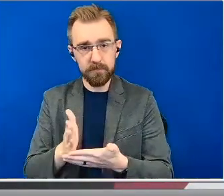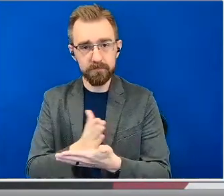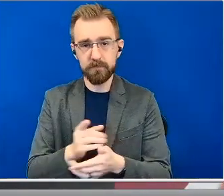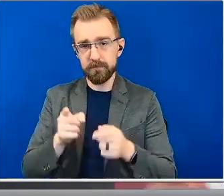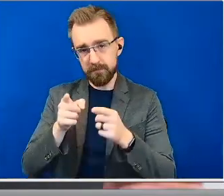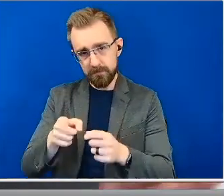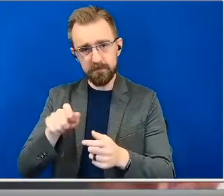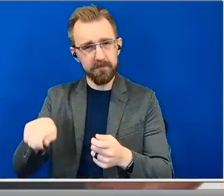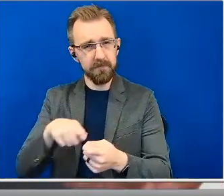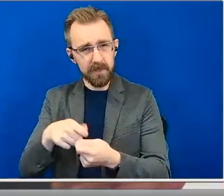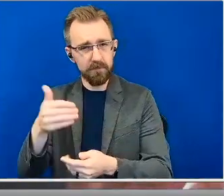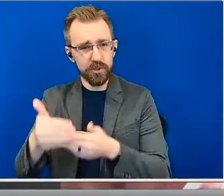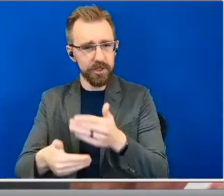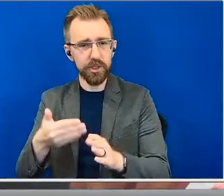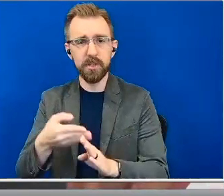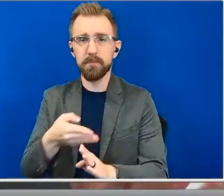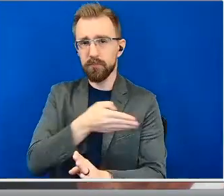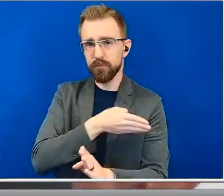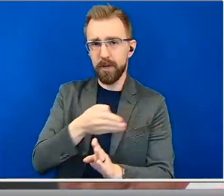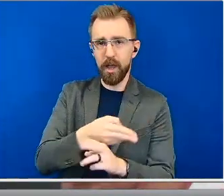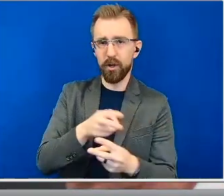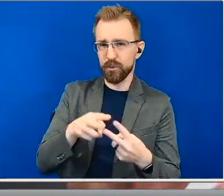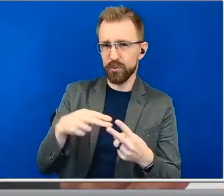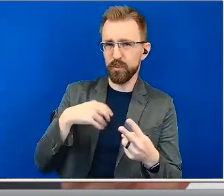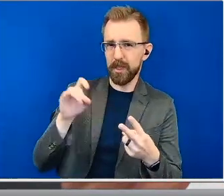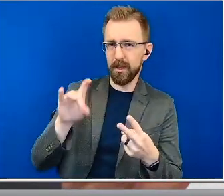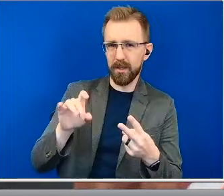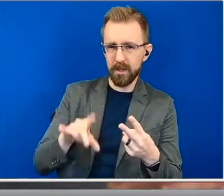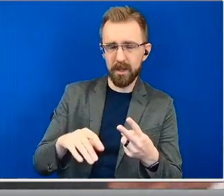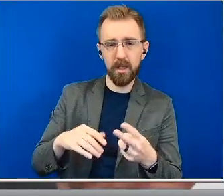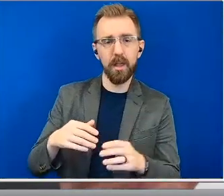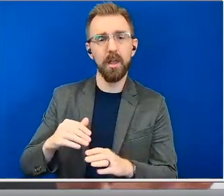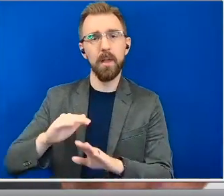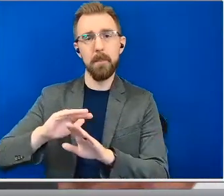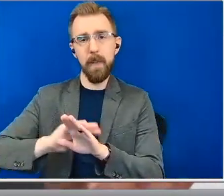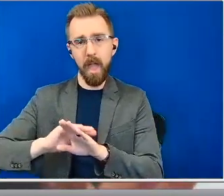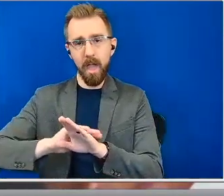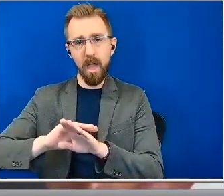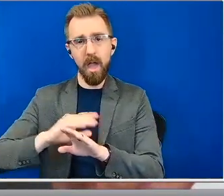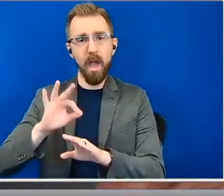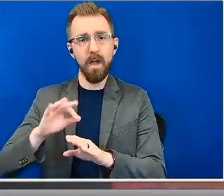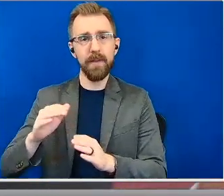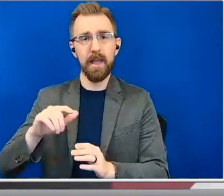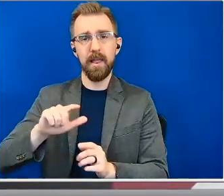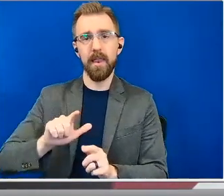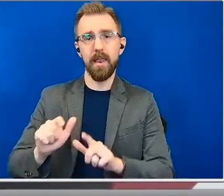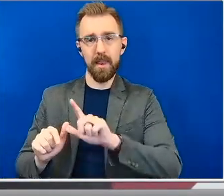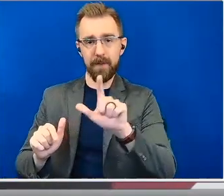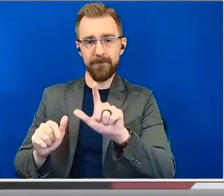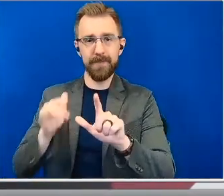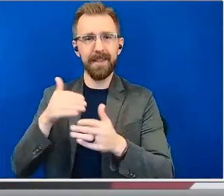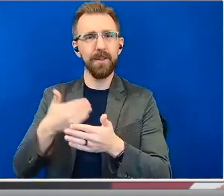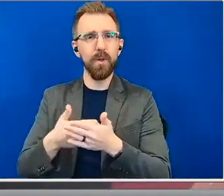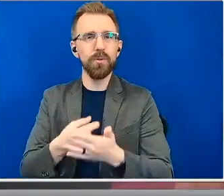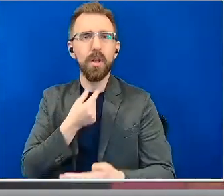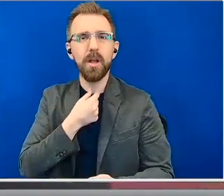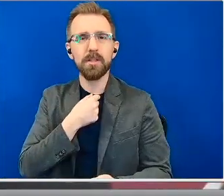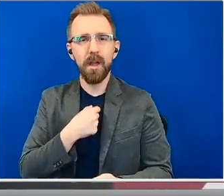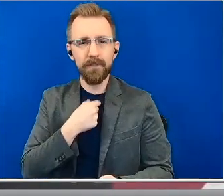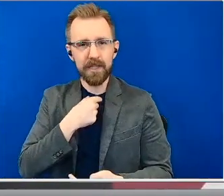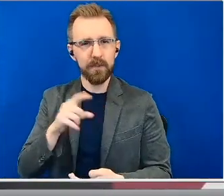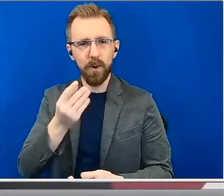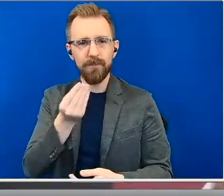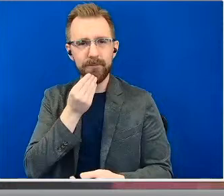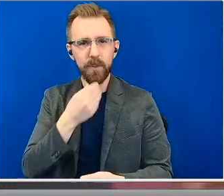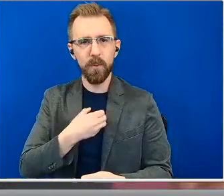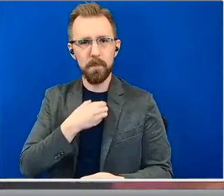prior ablations is the backside of the left upper chamber is very close to your esophagus, which is your food pipe. Yeah.